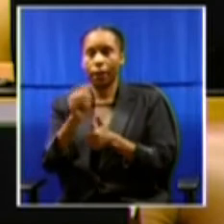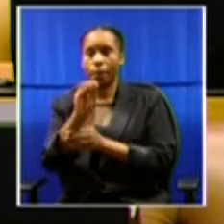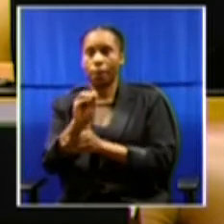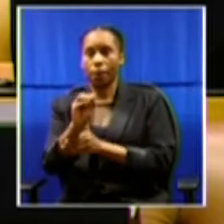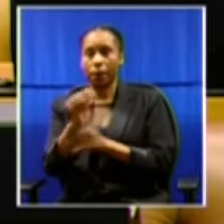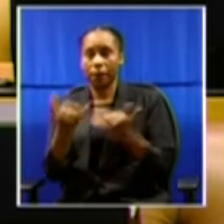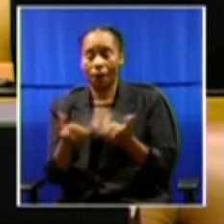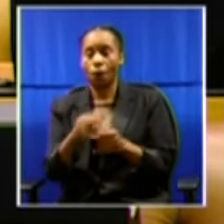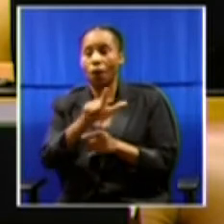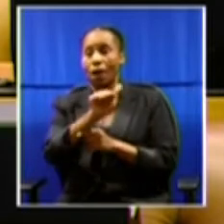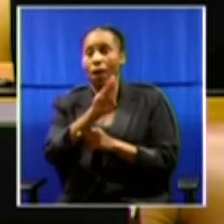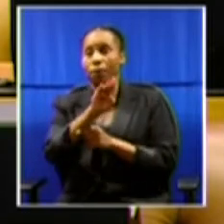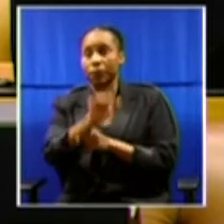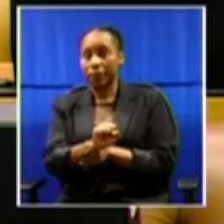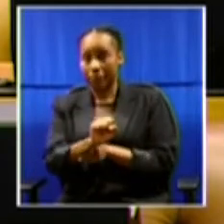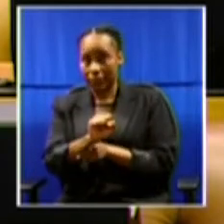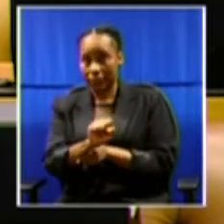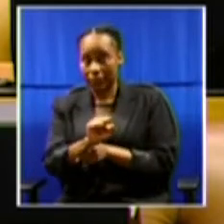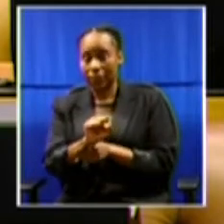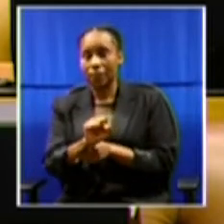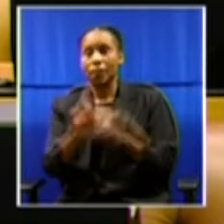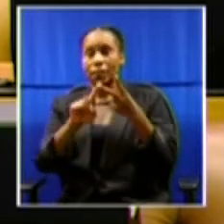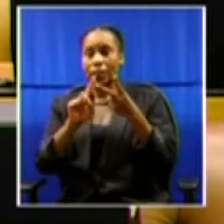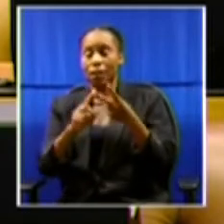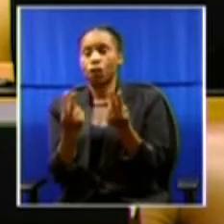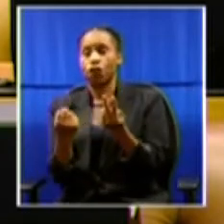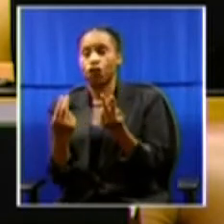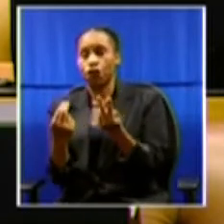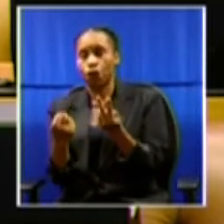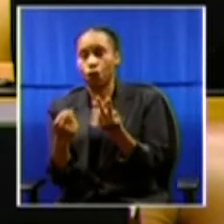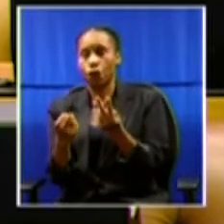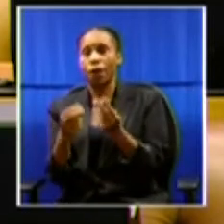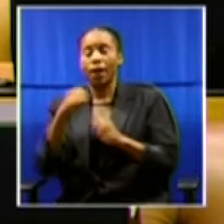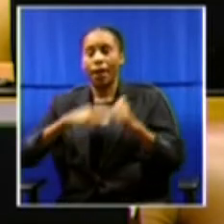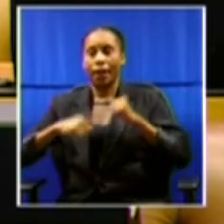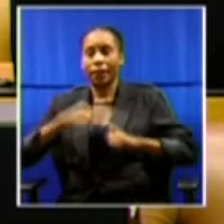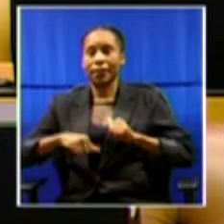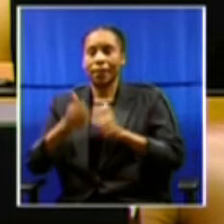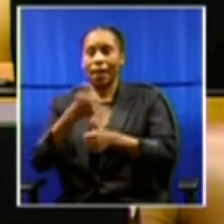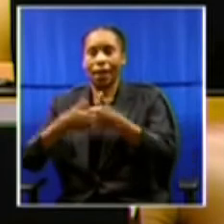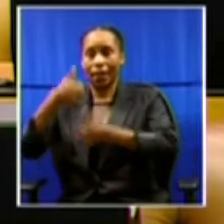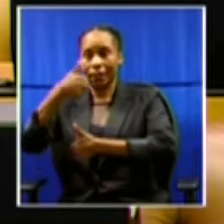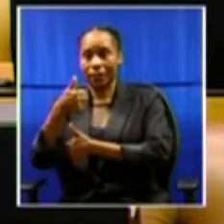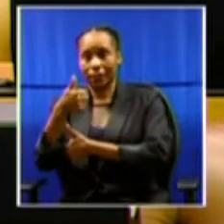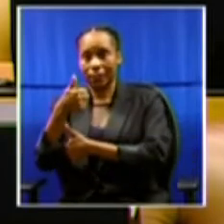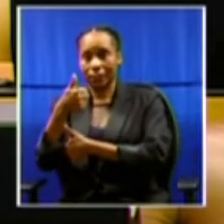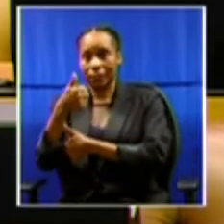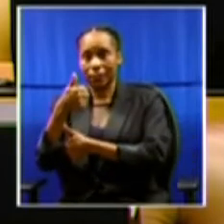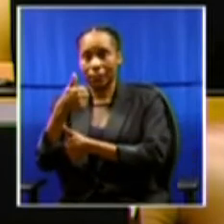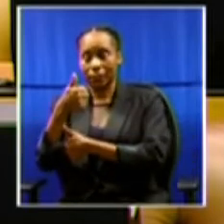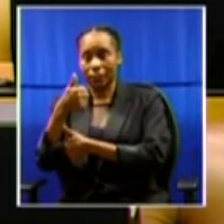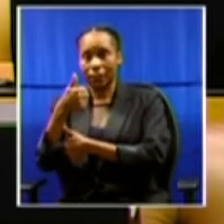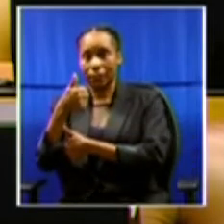the laboratories, and there is a new acting head of the